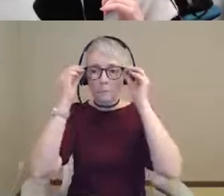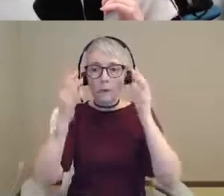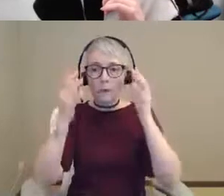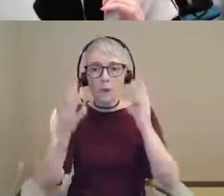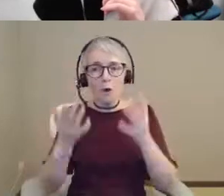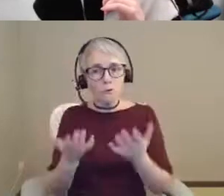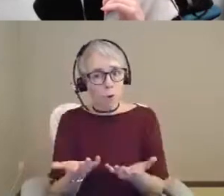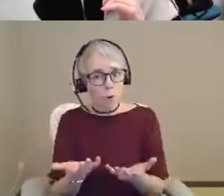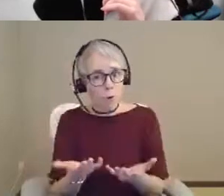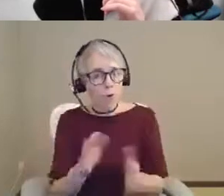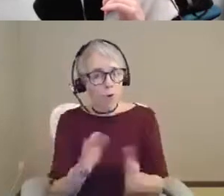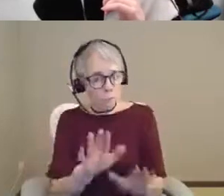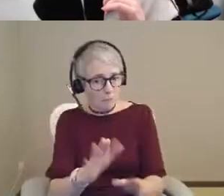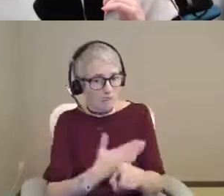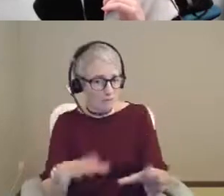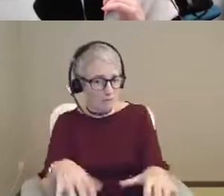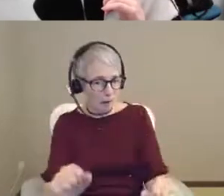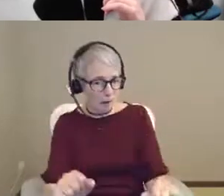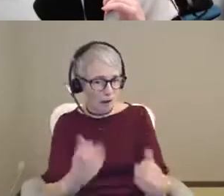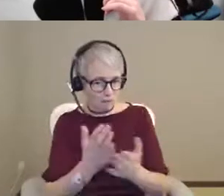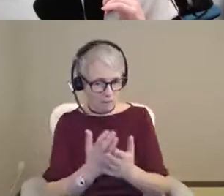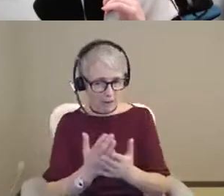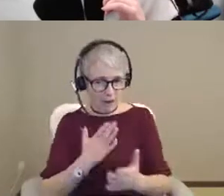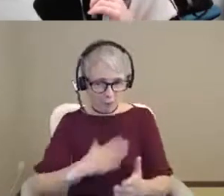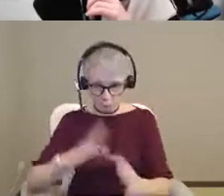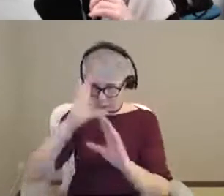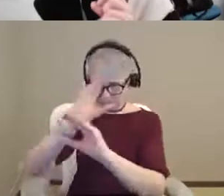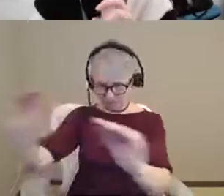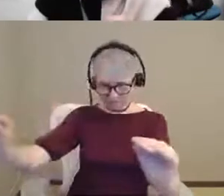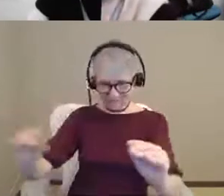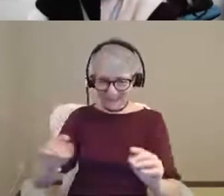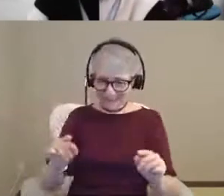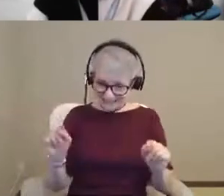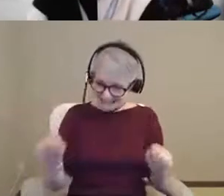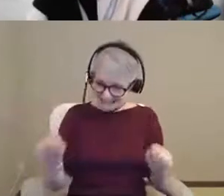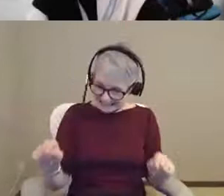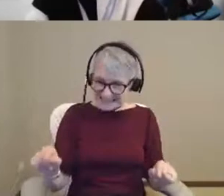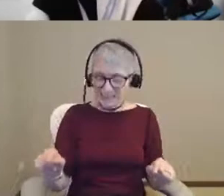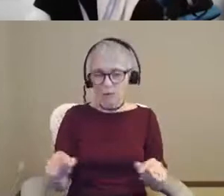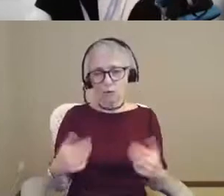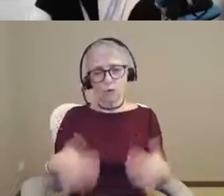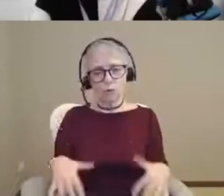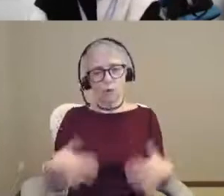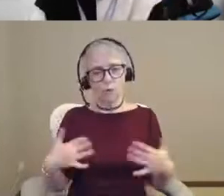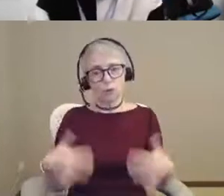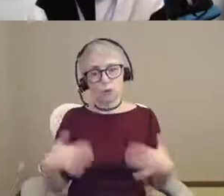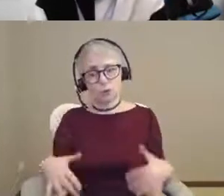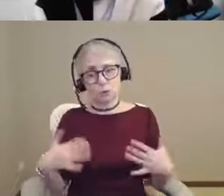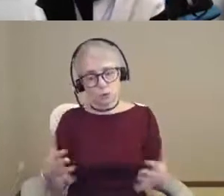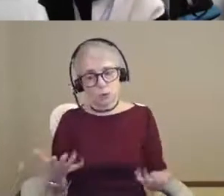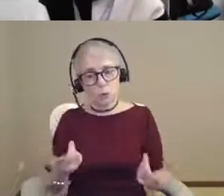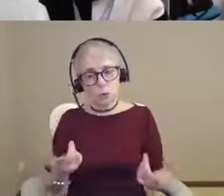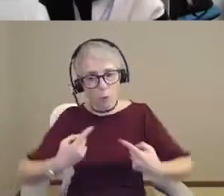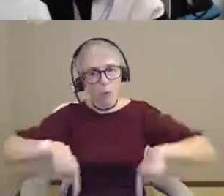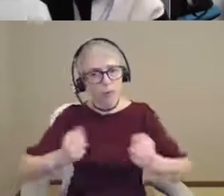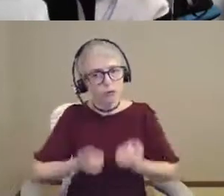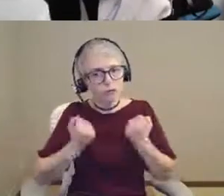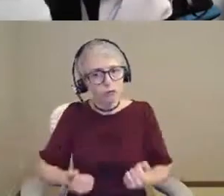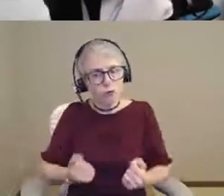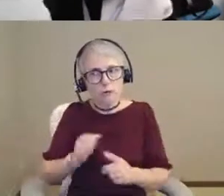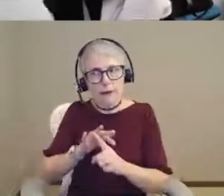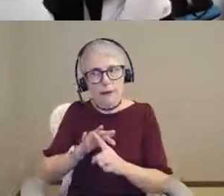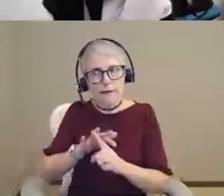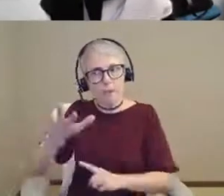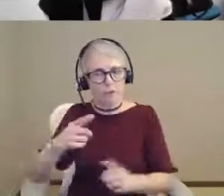is really just, you know, how what key players we are, and this idea that we have, you know, an influence over the learning of so